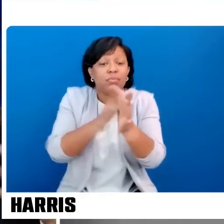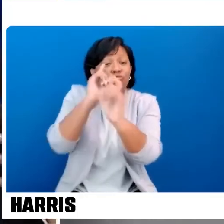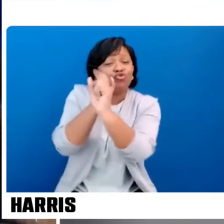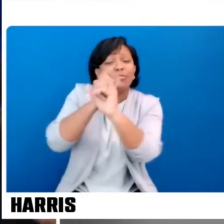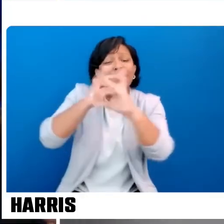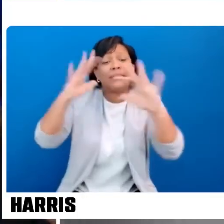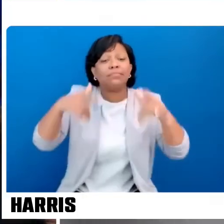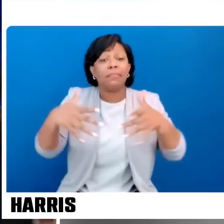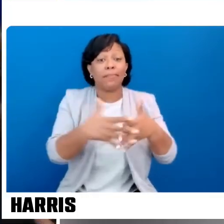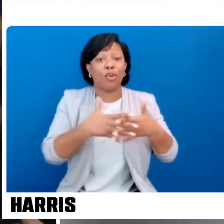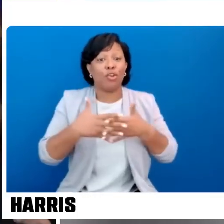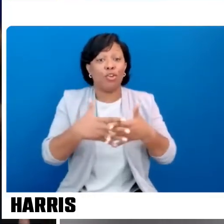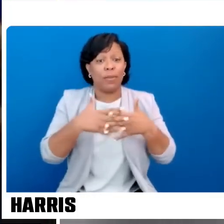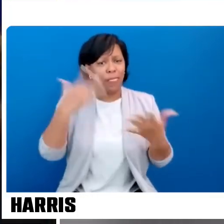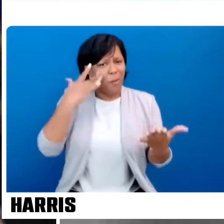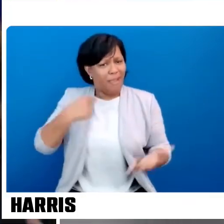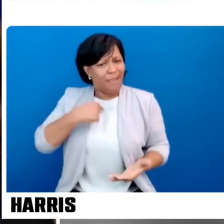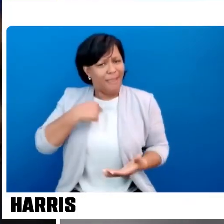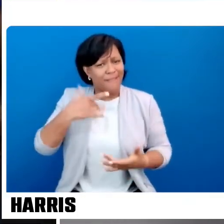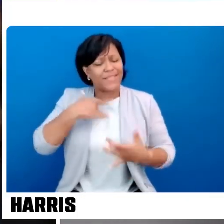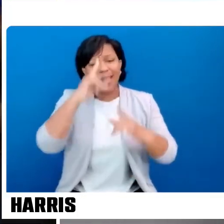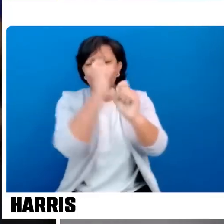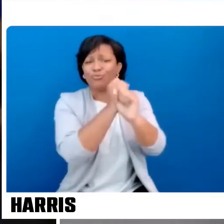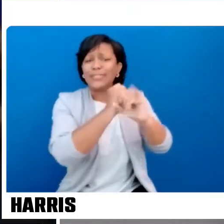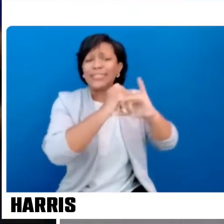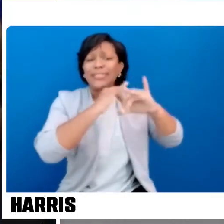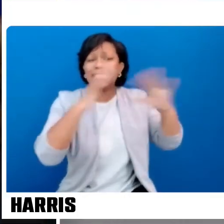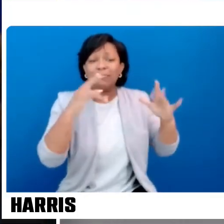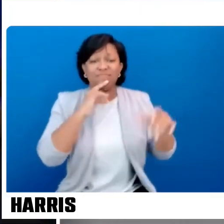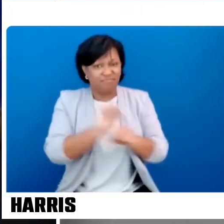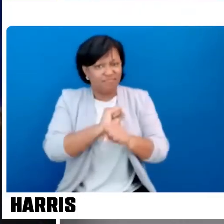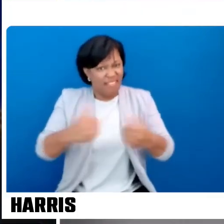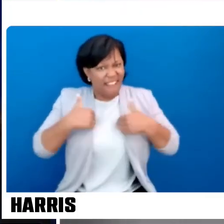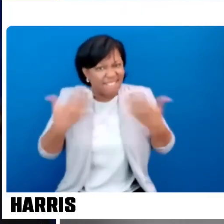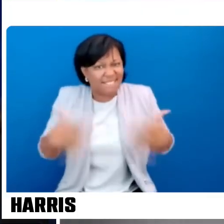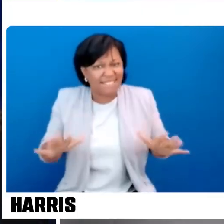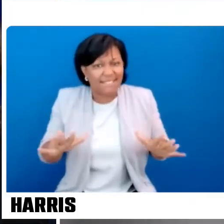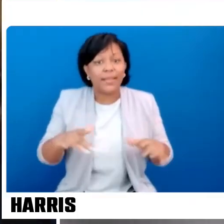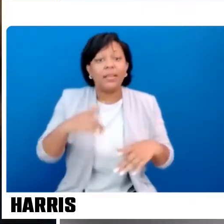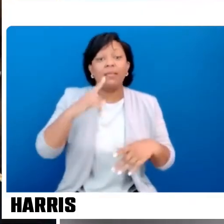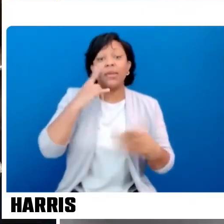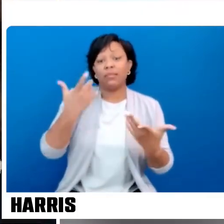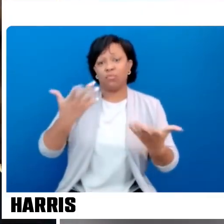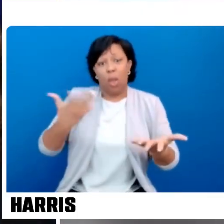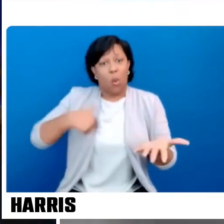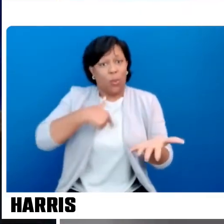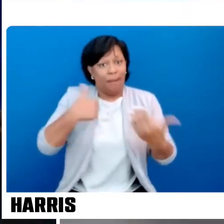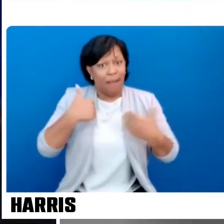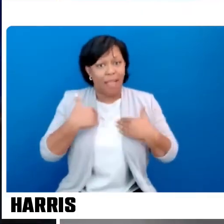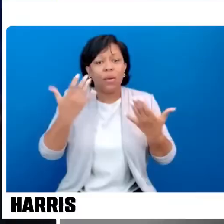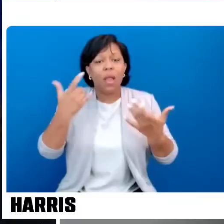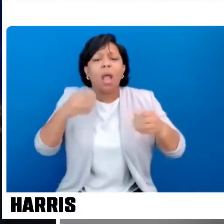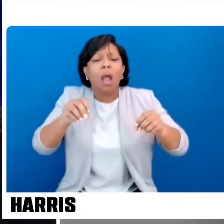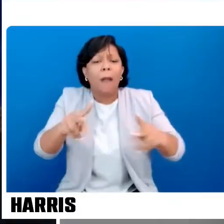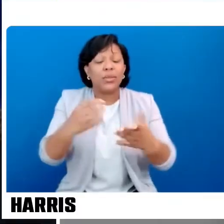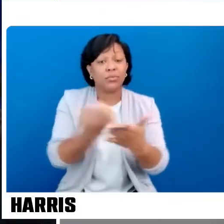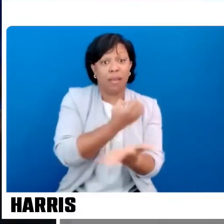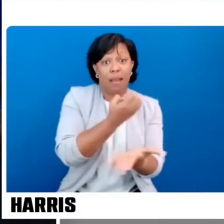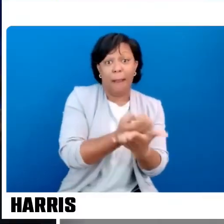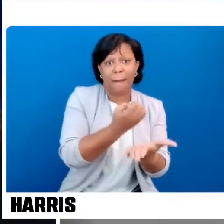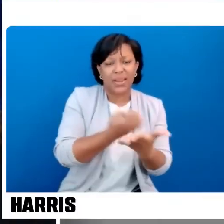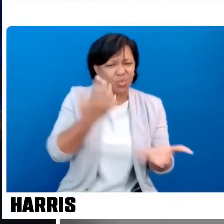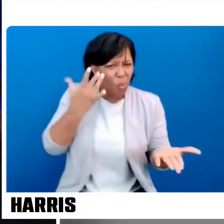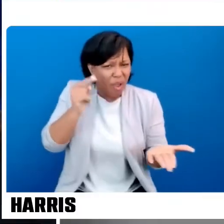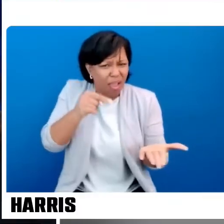and have actually a plan to build what I call an opportunity economy. Because here's the thing. We know that we have a shortage